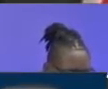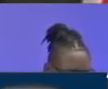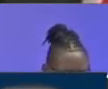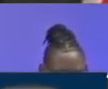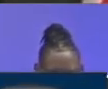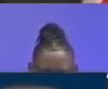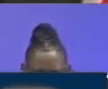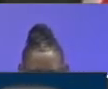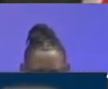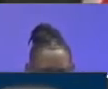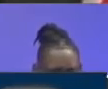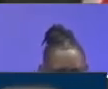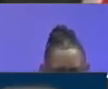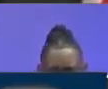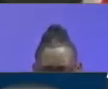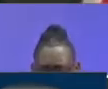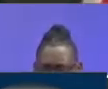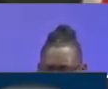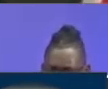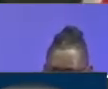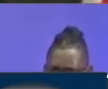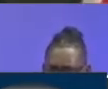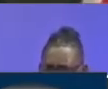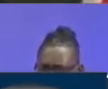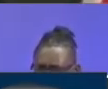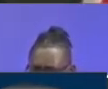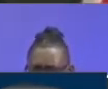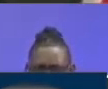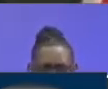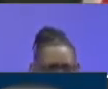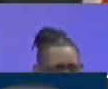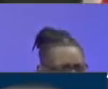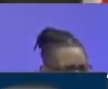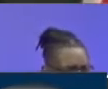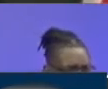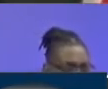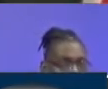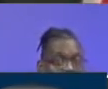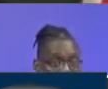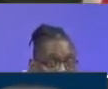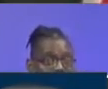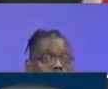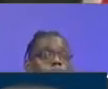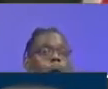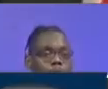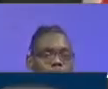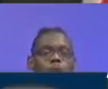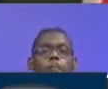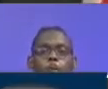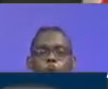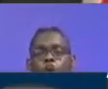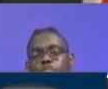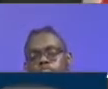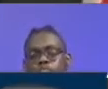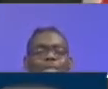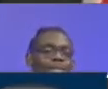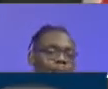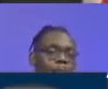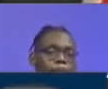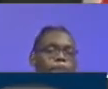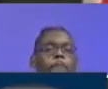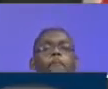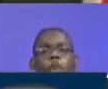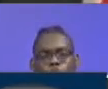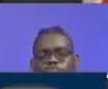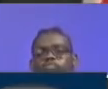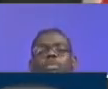we will then expand the periods, and then we will get to a point where the beach